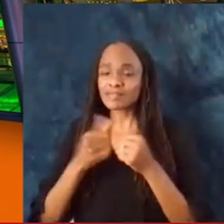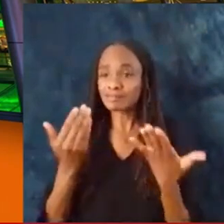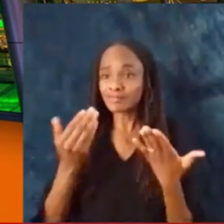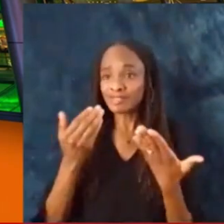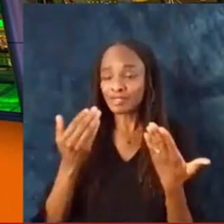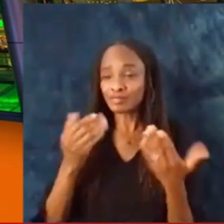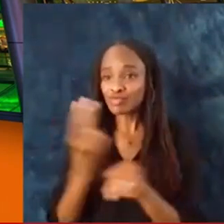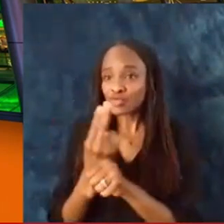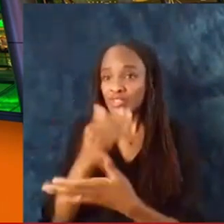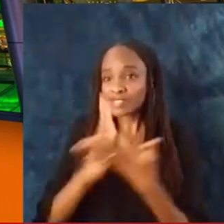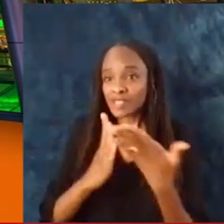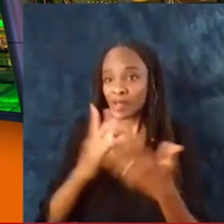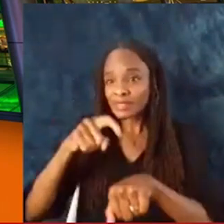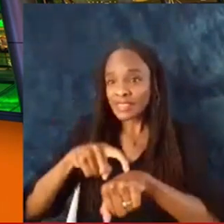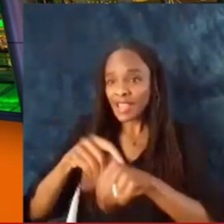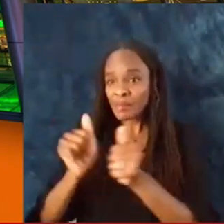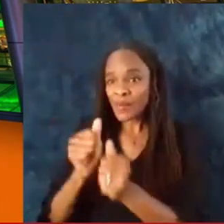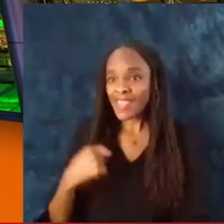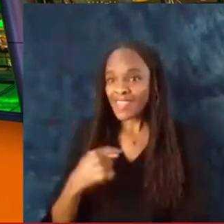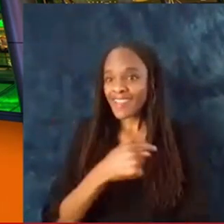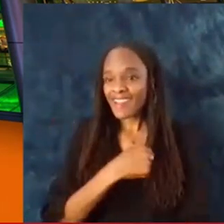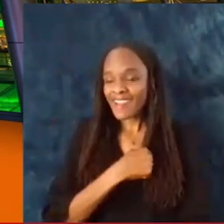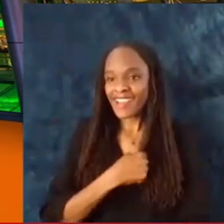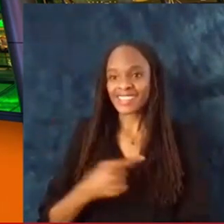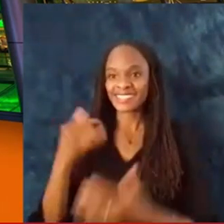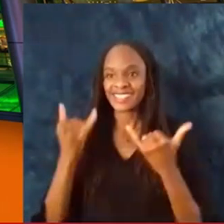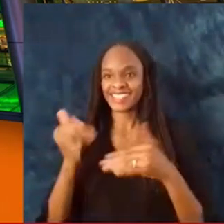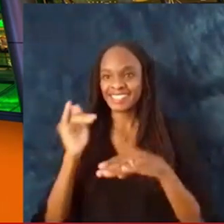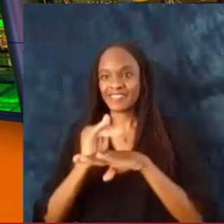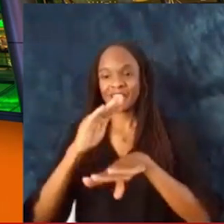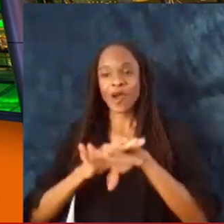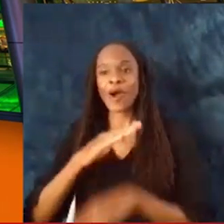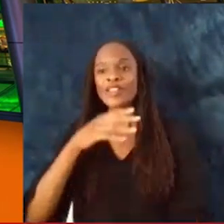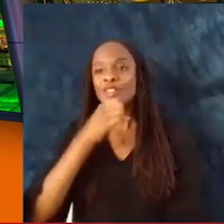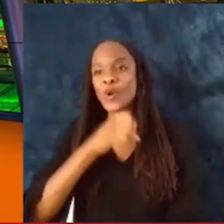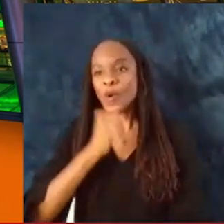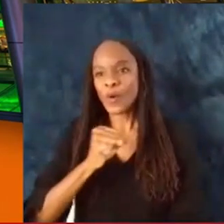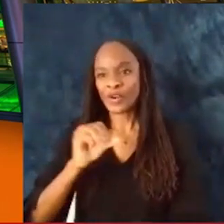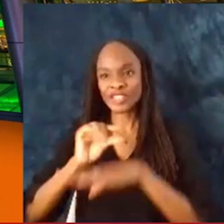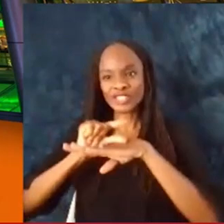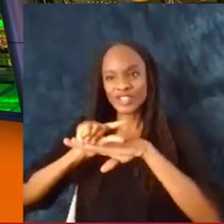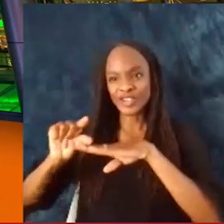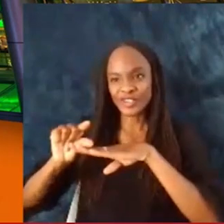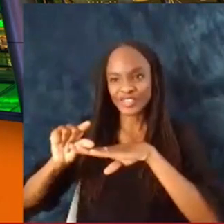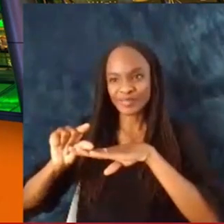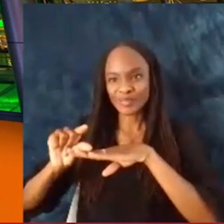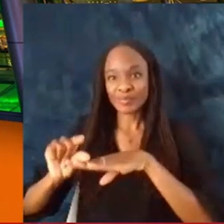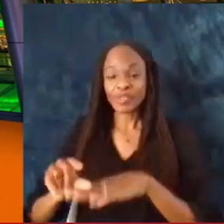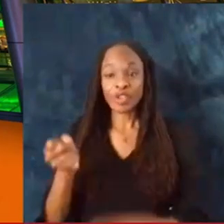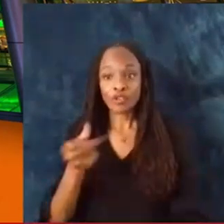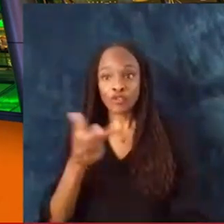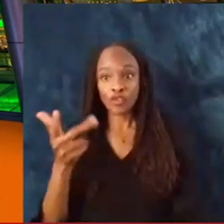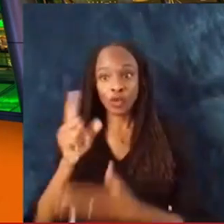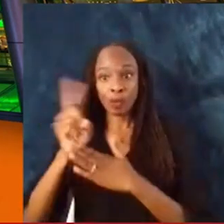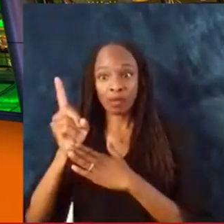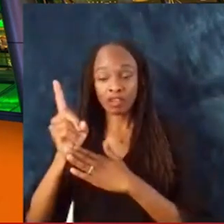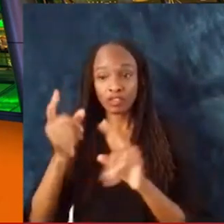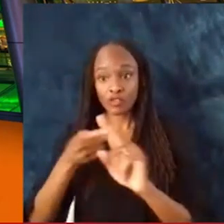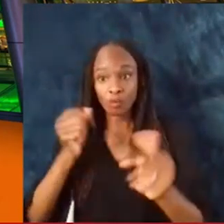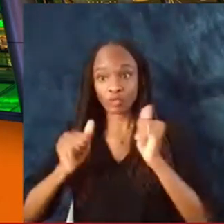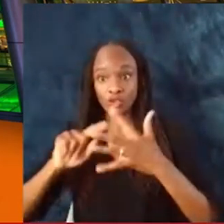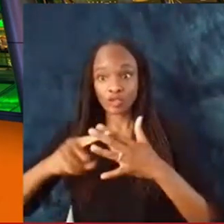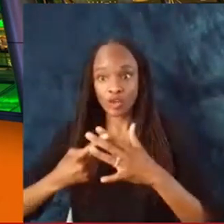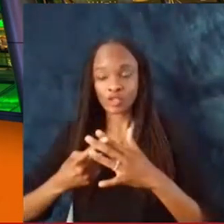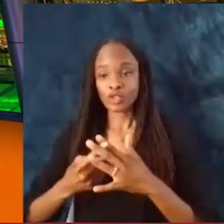spending some time with us this evening on the orange carpet. We are just a few minutes away from the big show, so Sofiya and I need to get settled